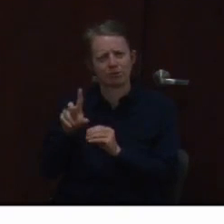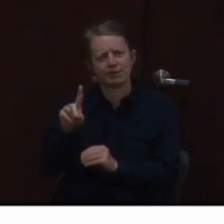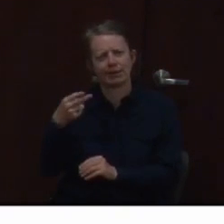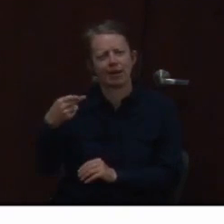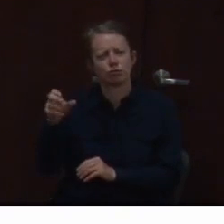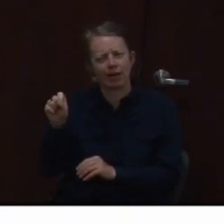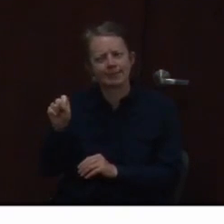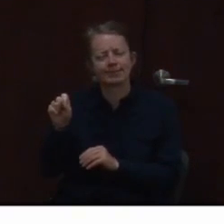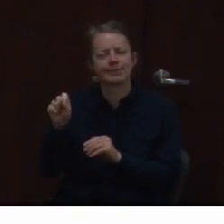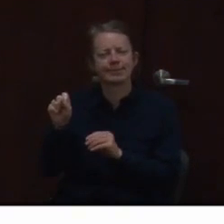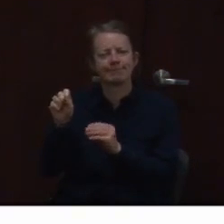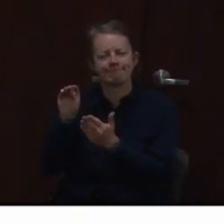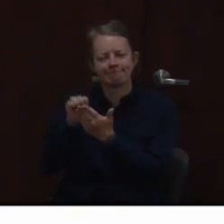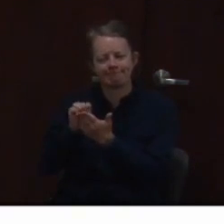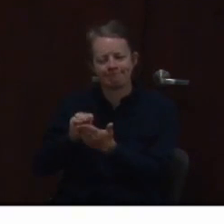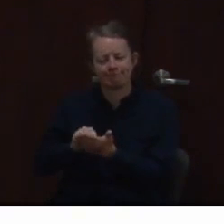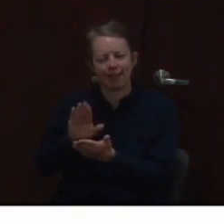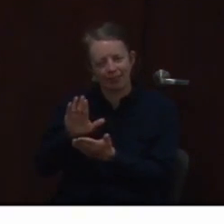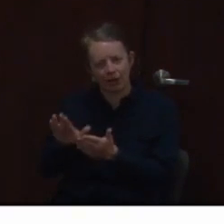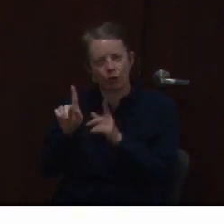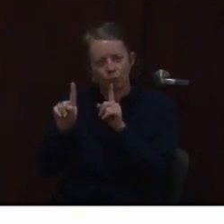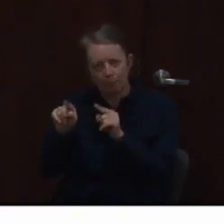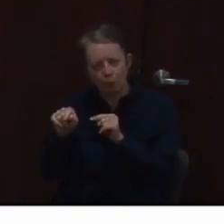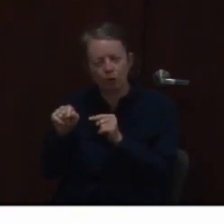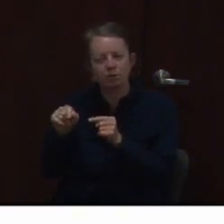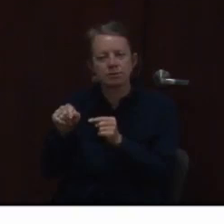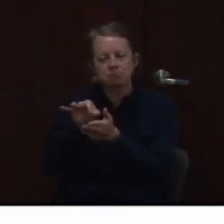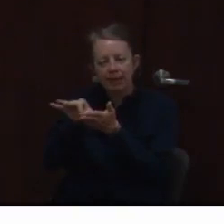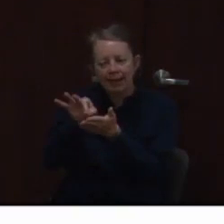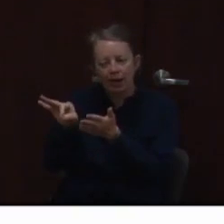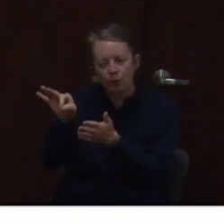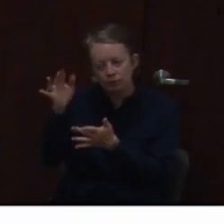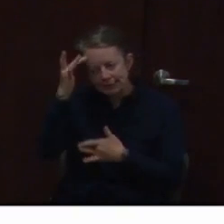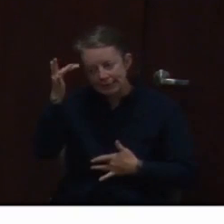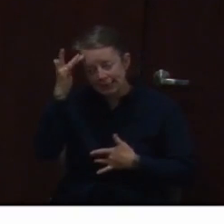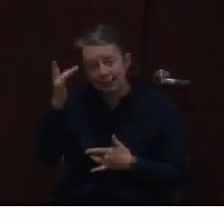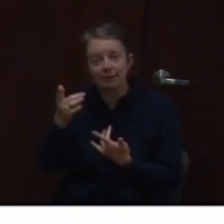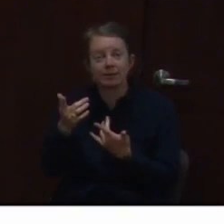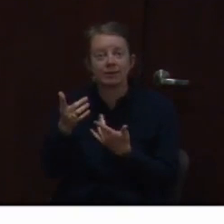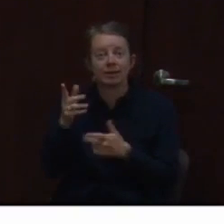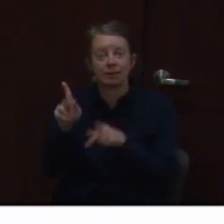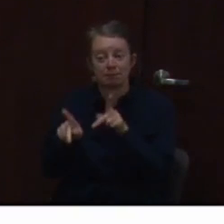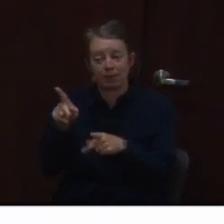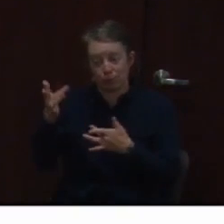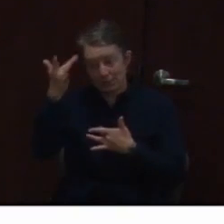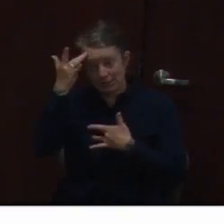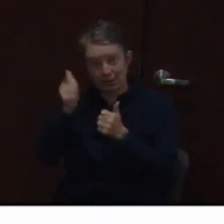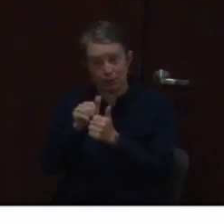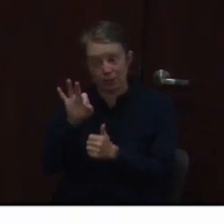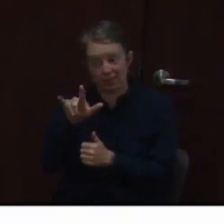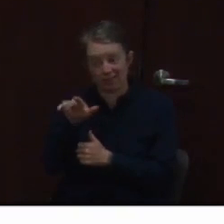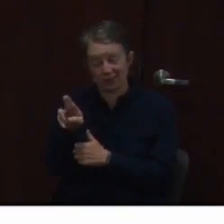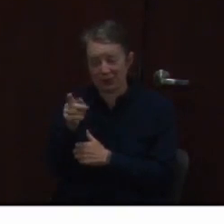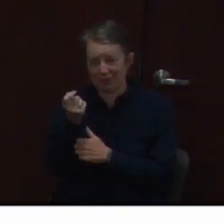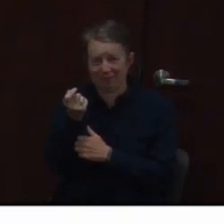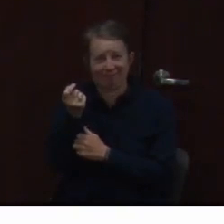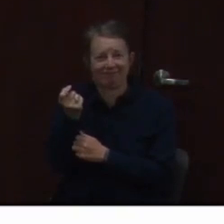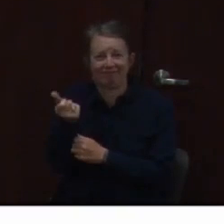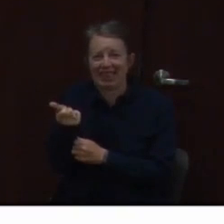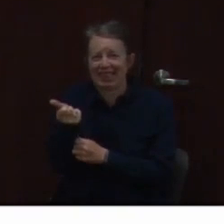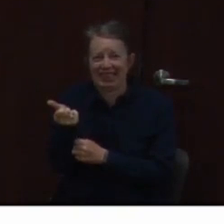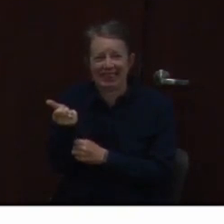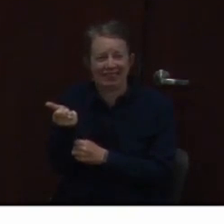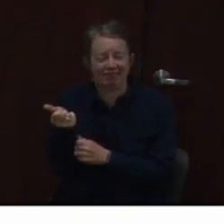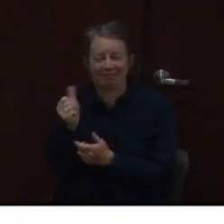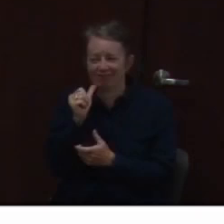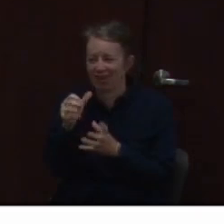DHHS captures in their surveillance report is that there's very little flu activity right now. And I wanted to highlight that and